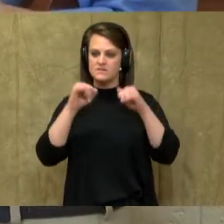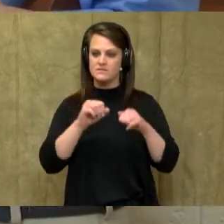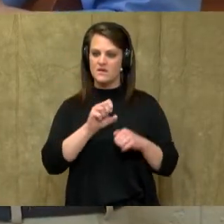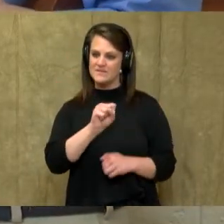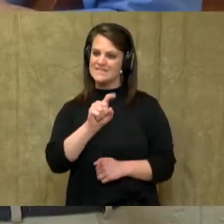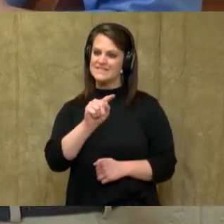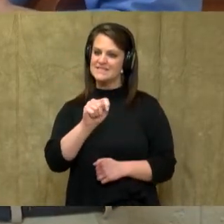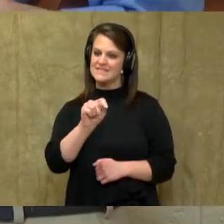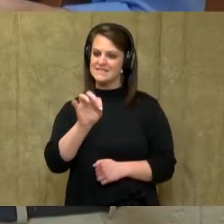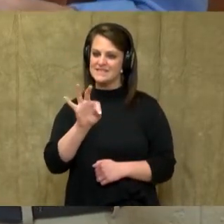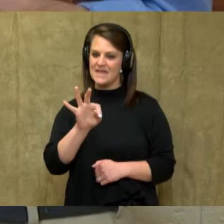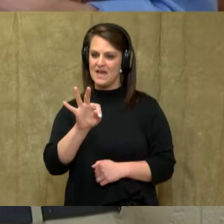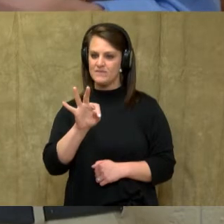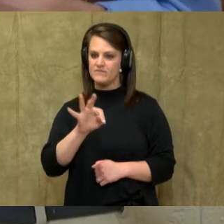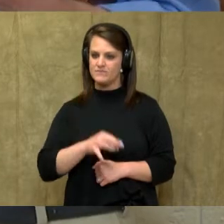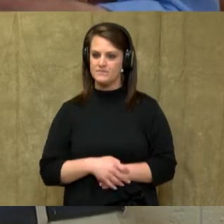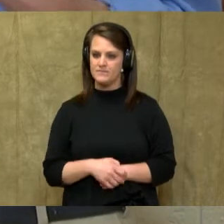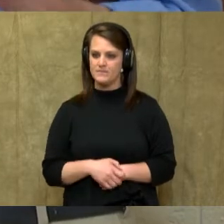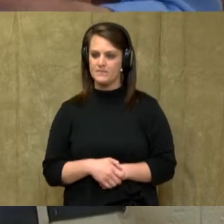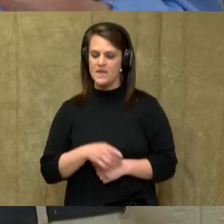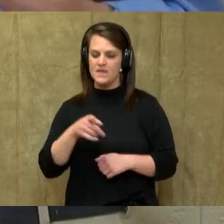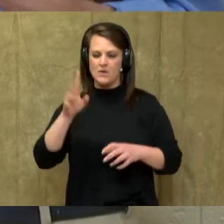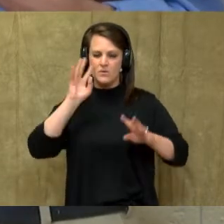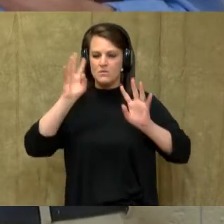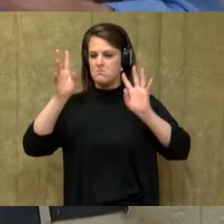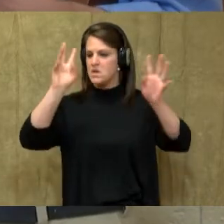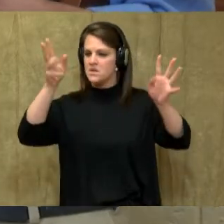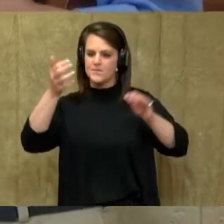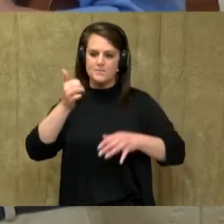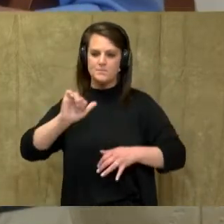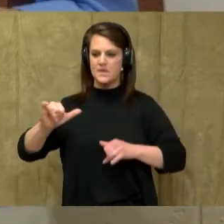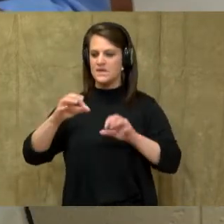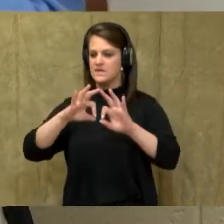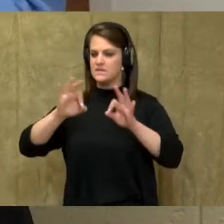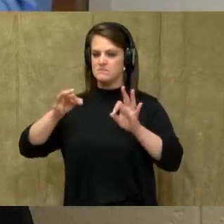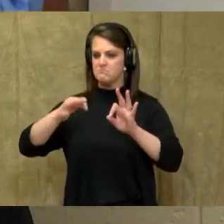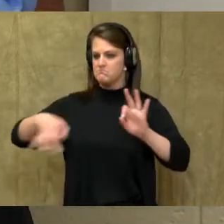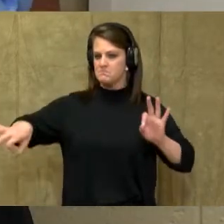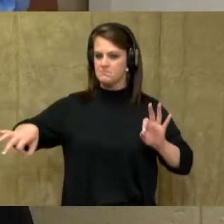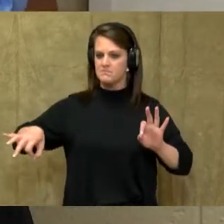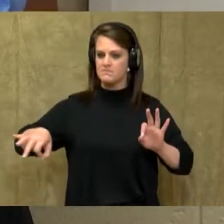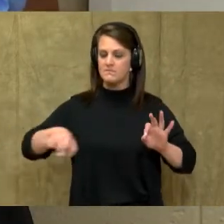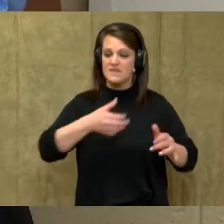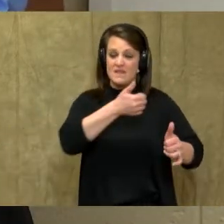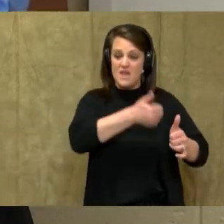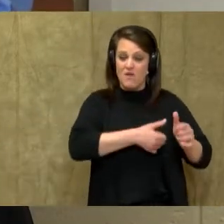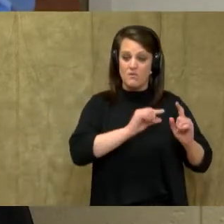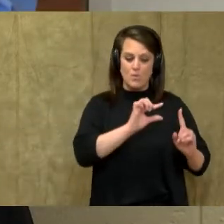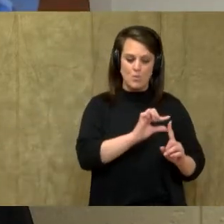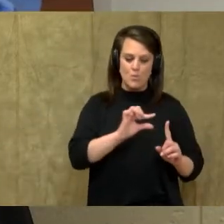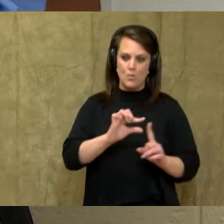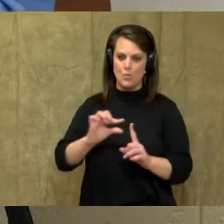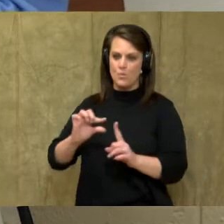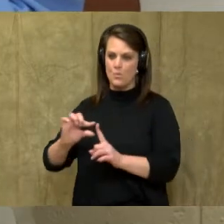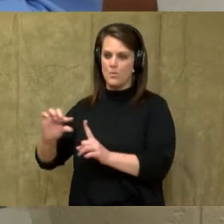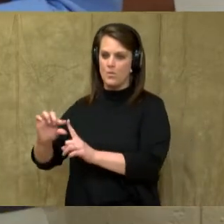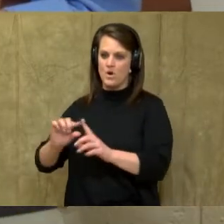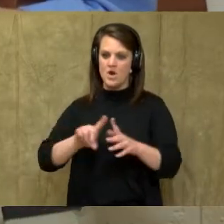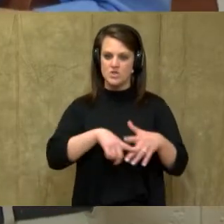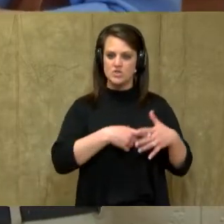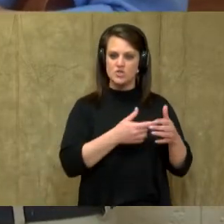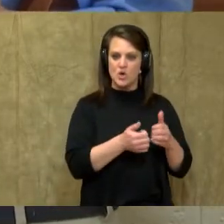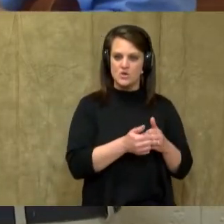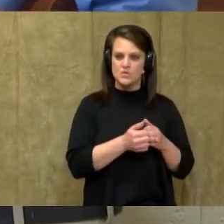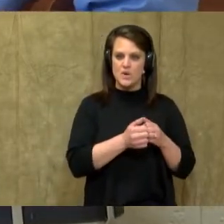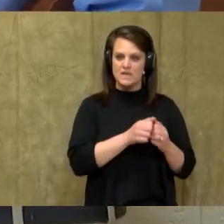staff. Now, you can make up any old sentence as long as every word of your sentence begins with